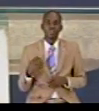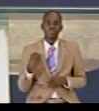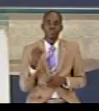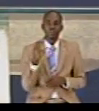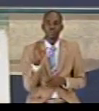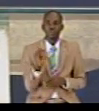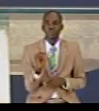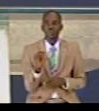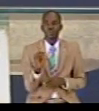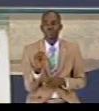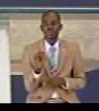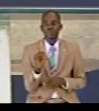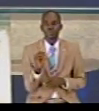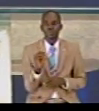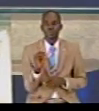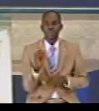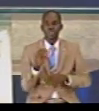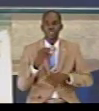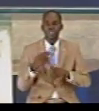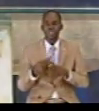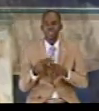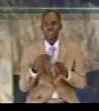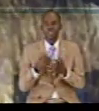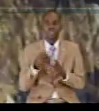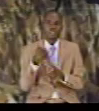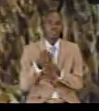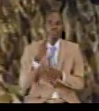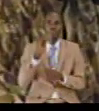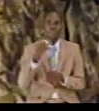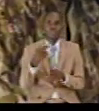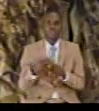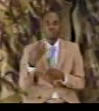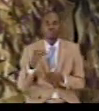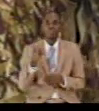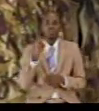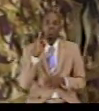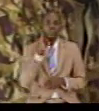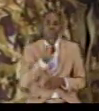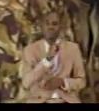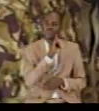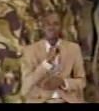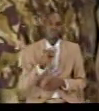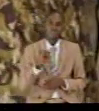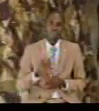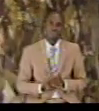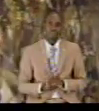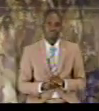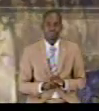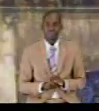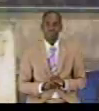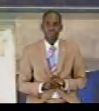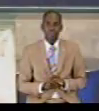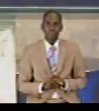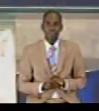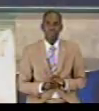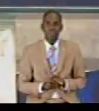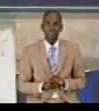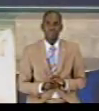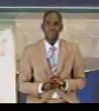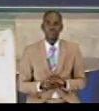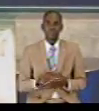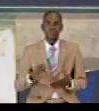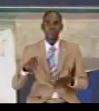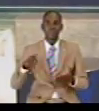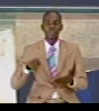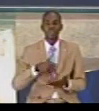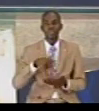name of Israel. I pray that will be true for you in Jesus' name. Psalm 55, verse